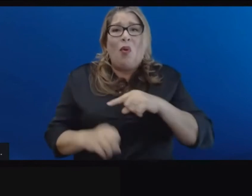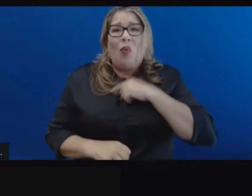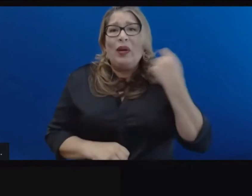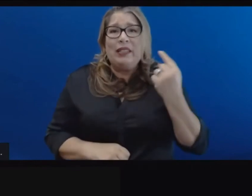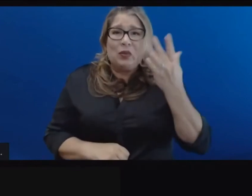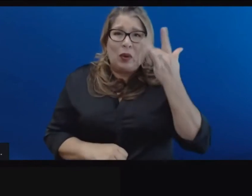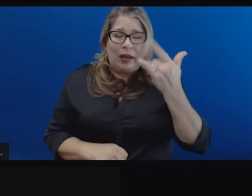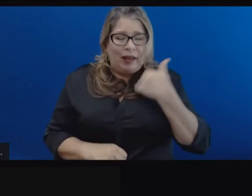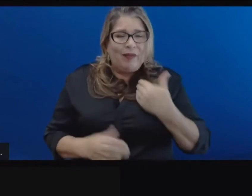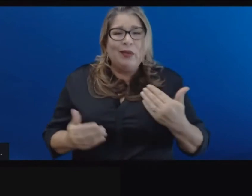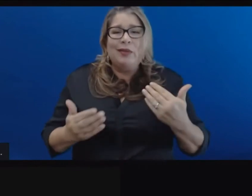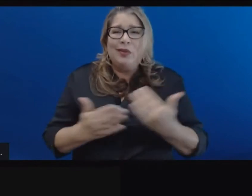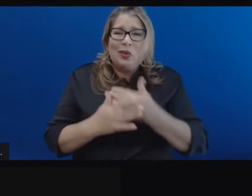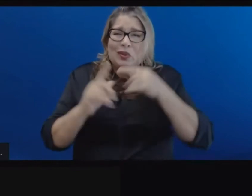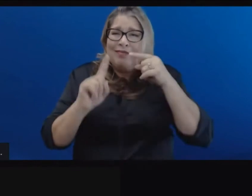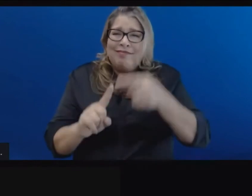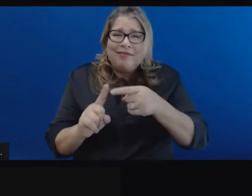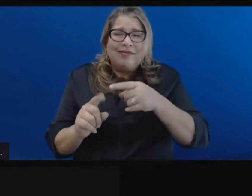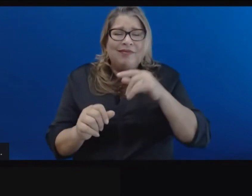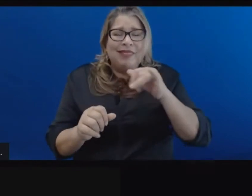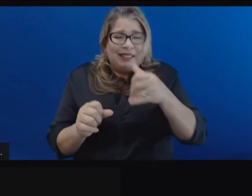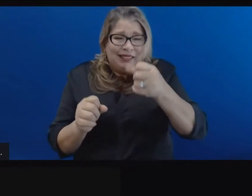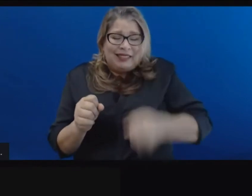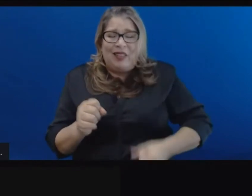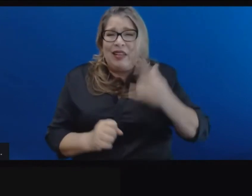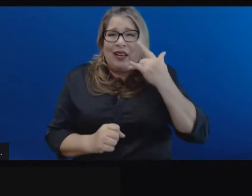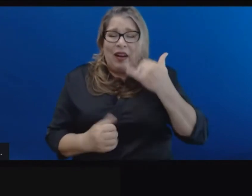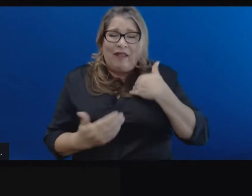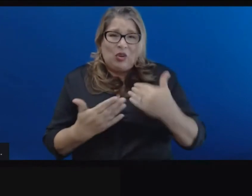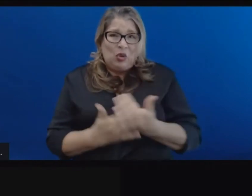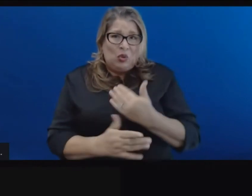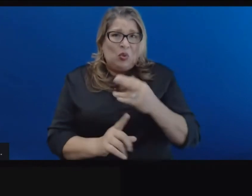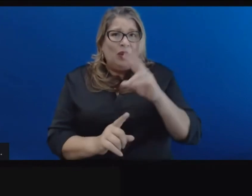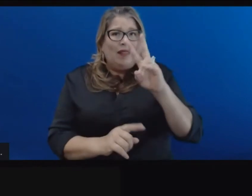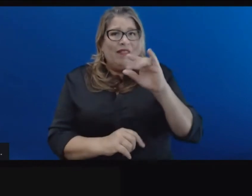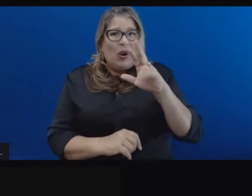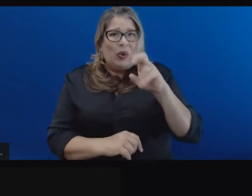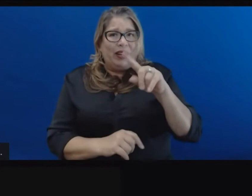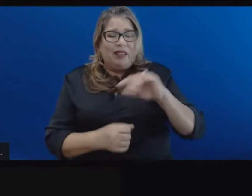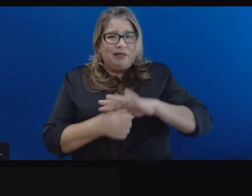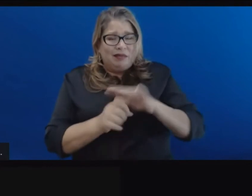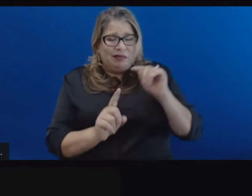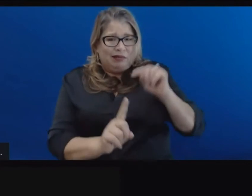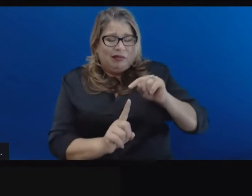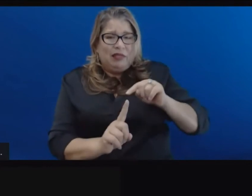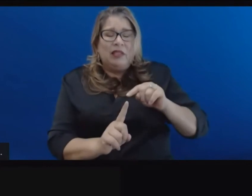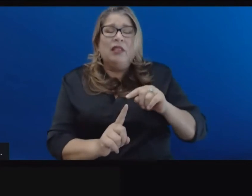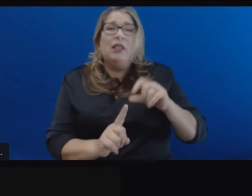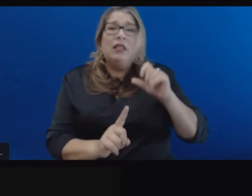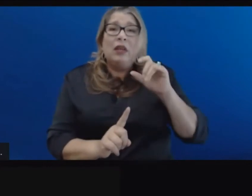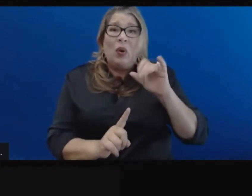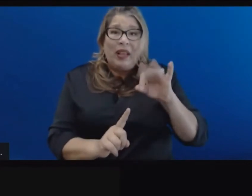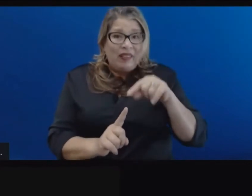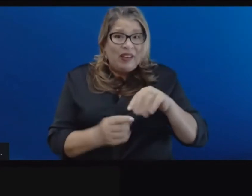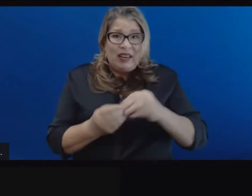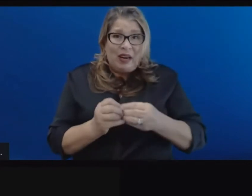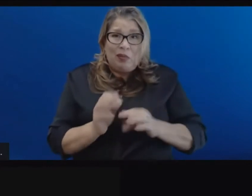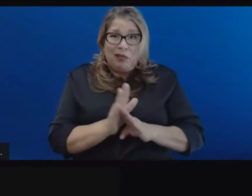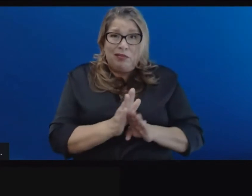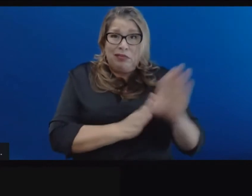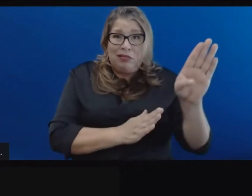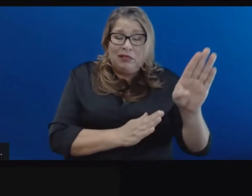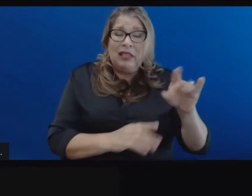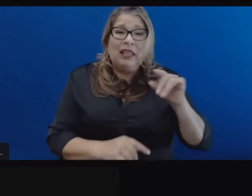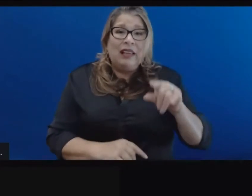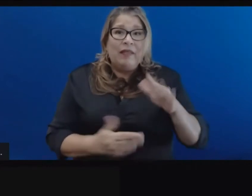here in California, particularly Southern California, absolutely we're worried that if it takes off, if it does become